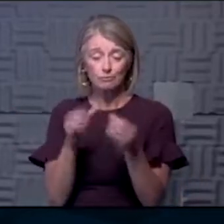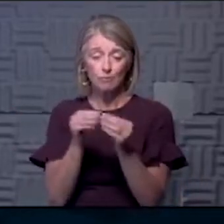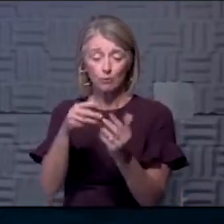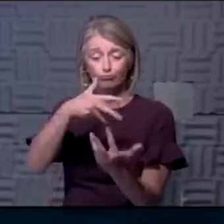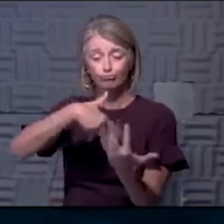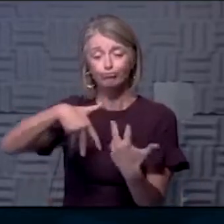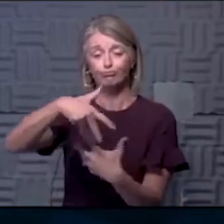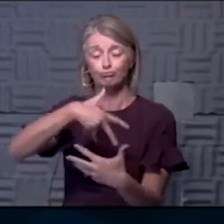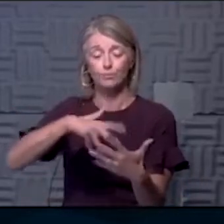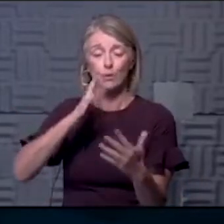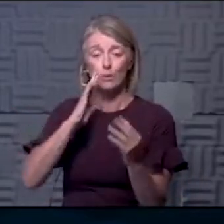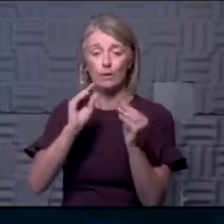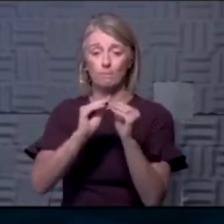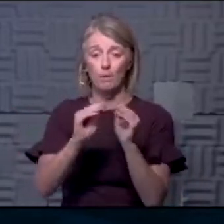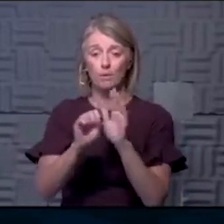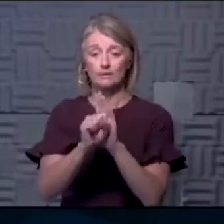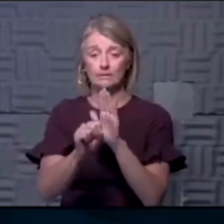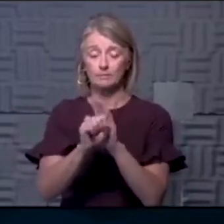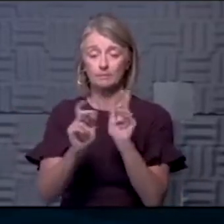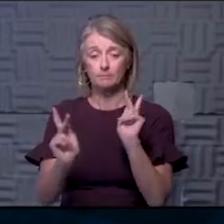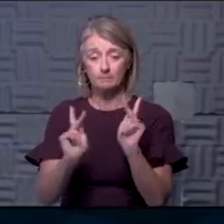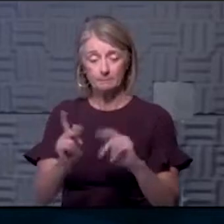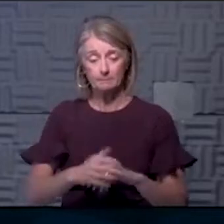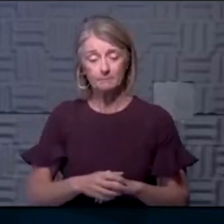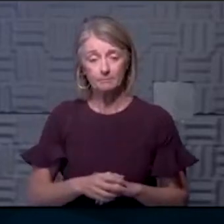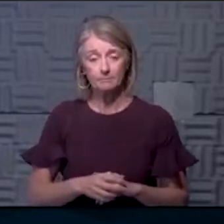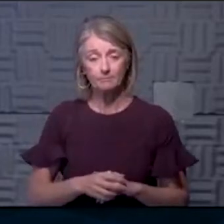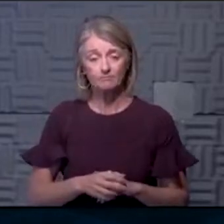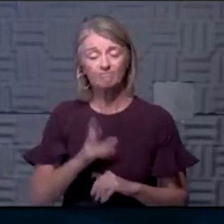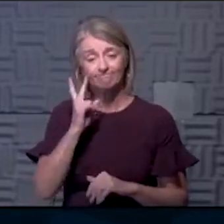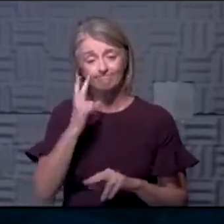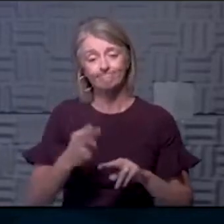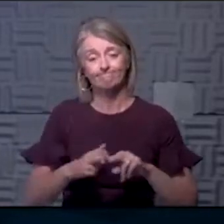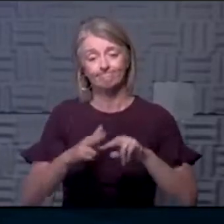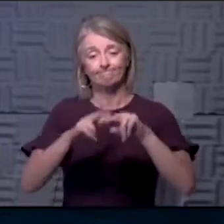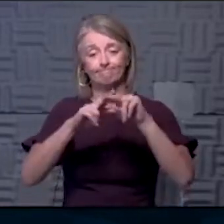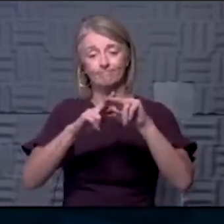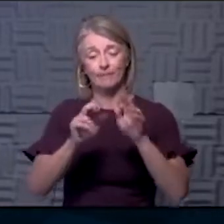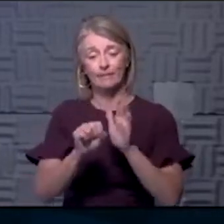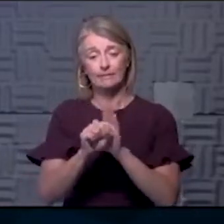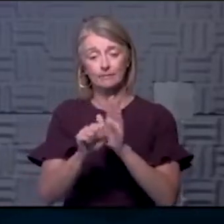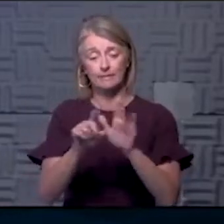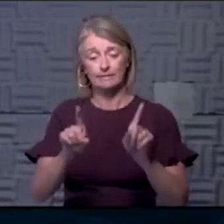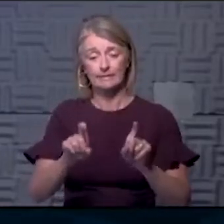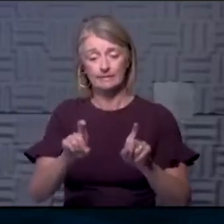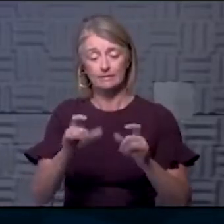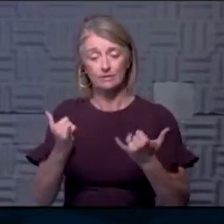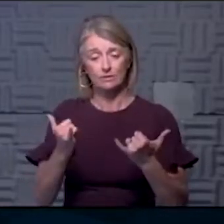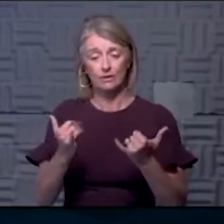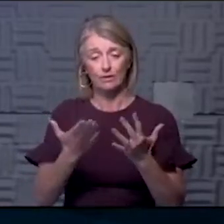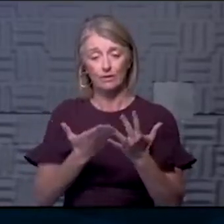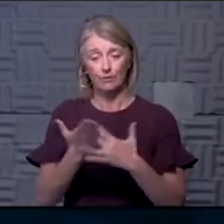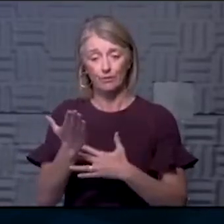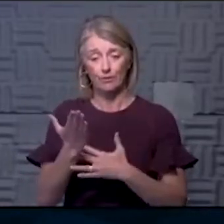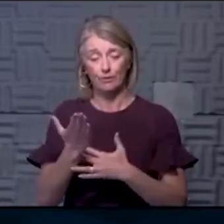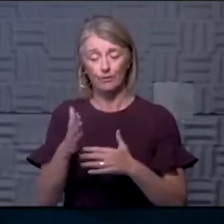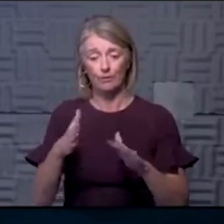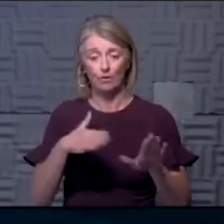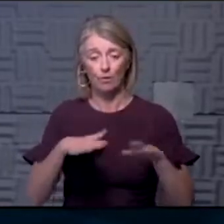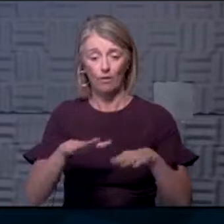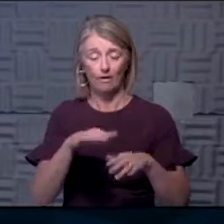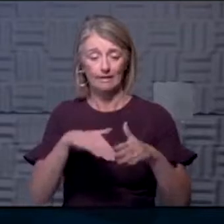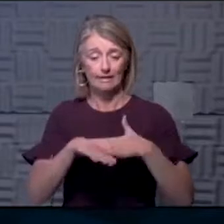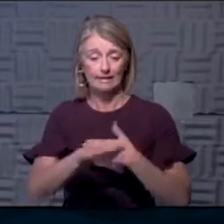one another, you will have more symptomatic individuals. And so we have seen an increase in the symptomatic testing that to date has gone through the Watkins Health Clinic